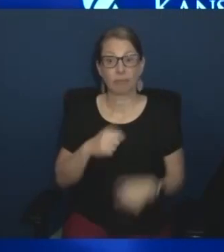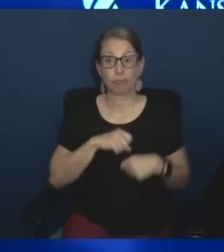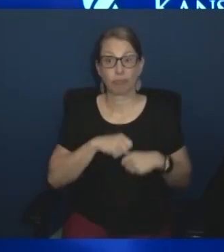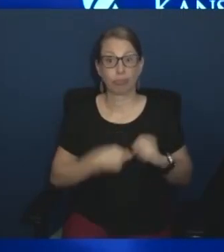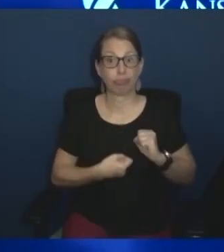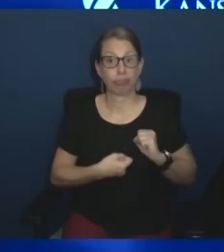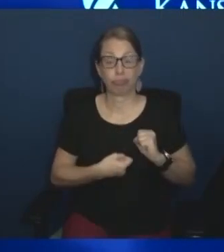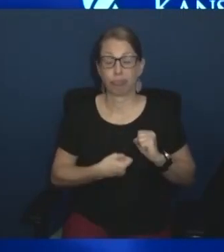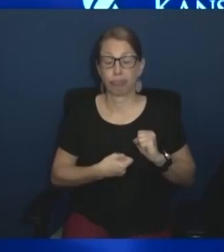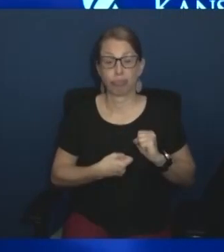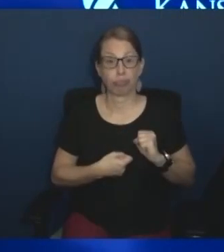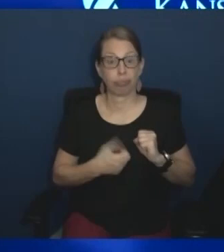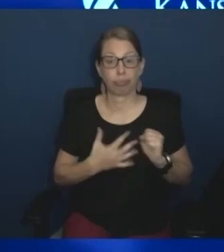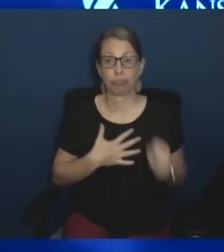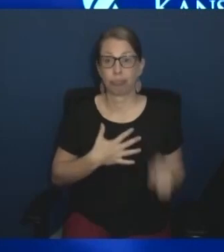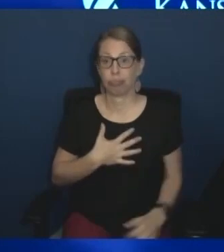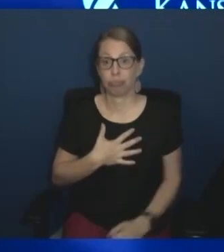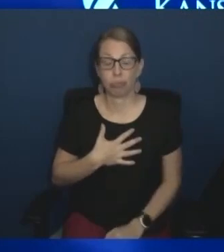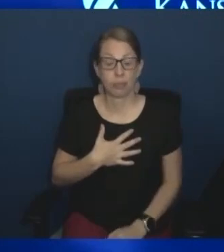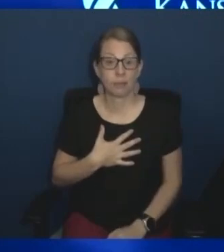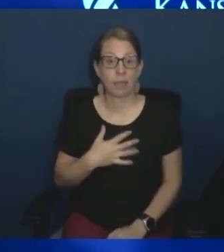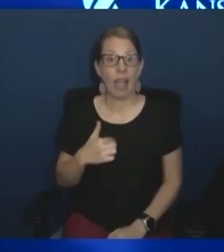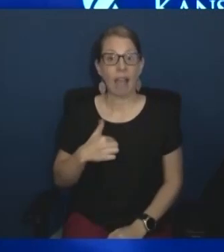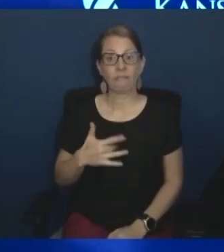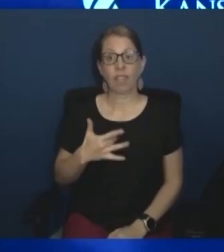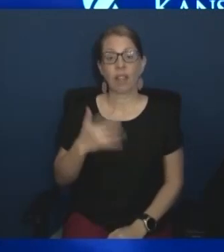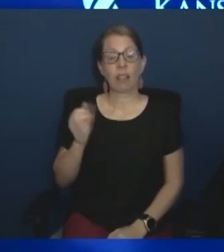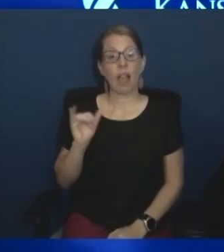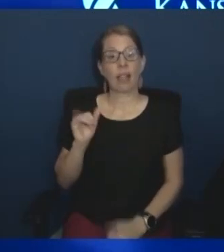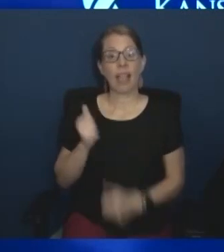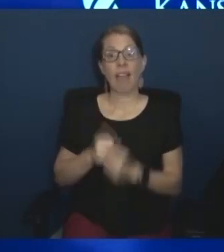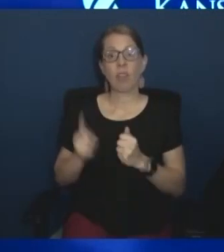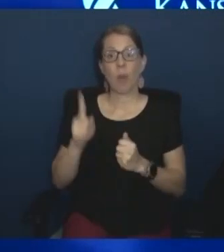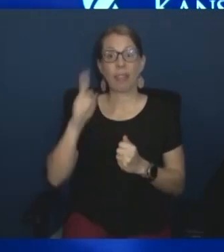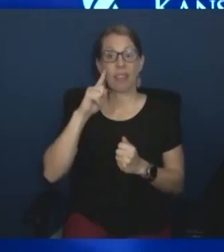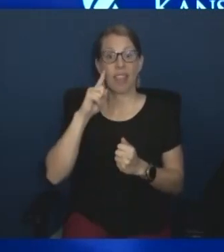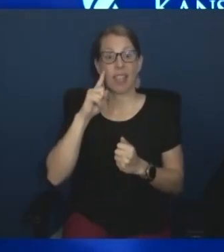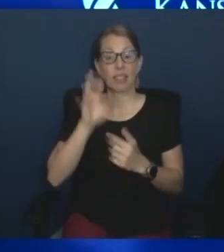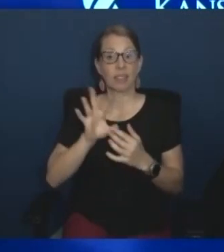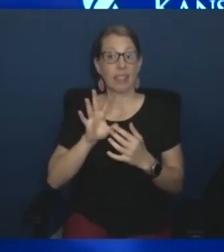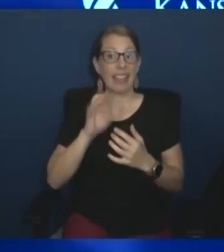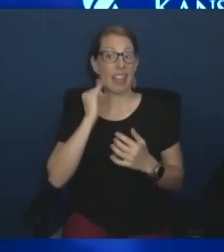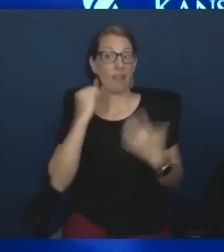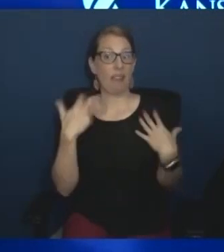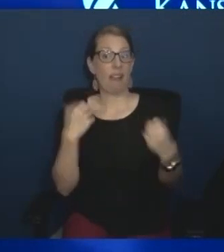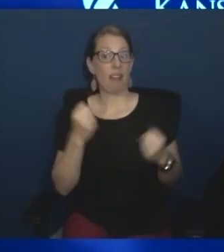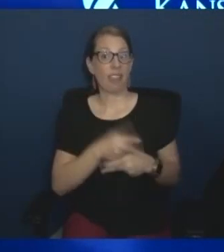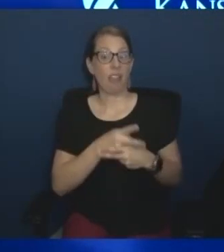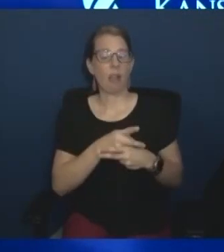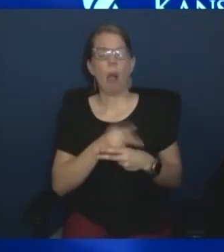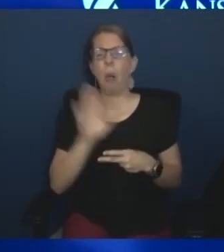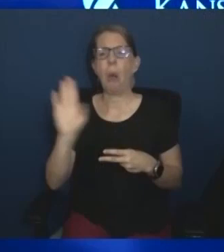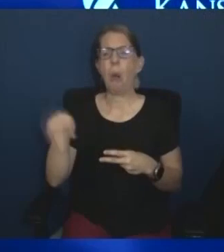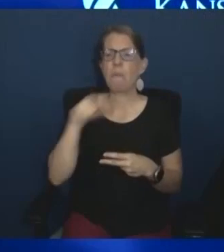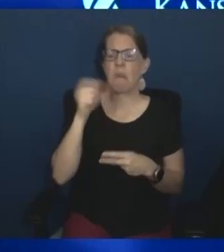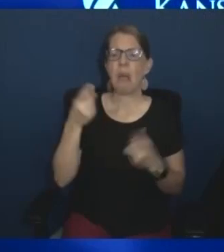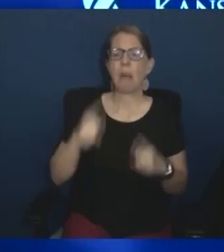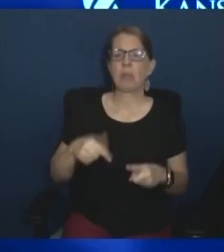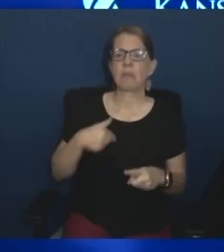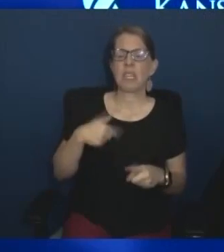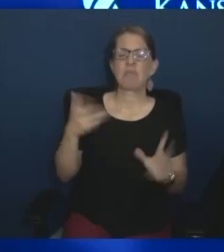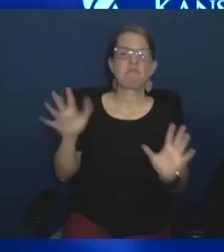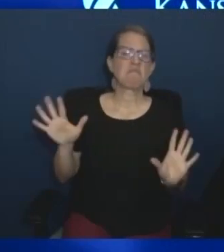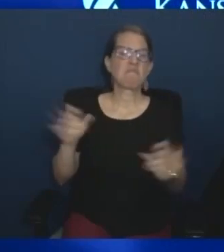And I feel like everyone thinks when it comes to healthcare that it's not going to happen to them and that they're invincible